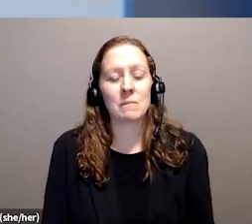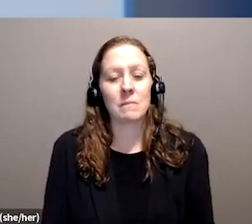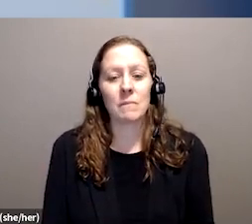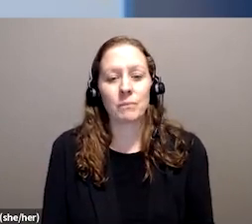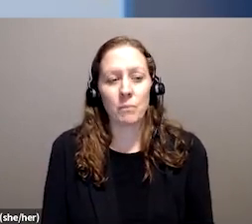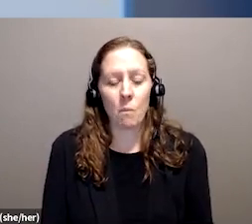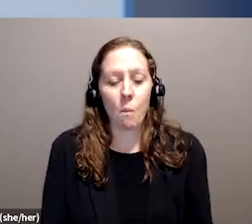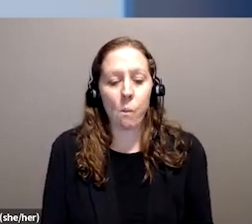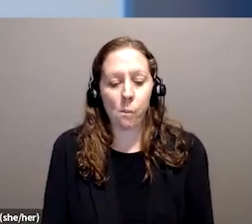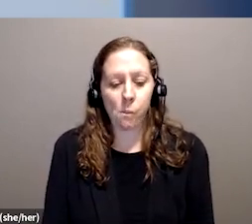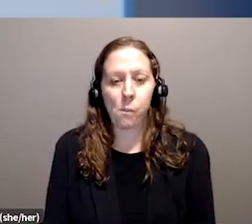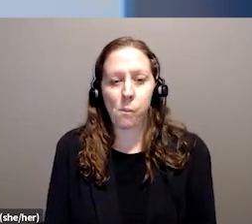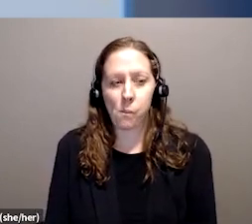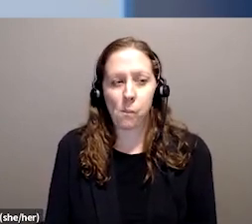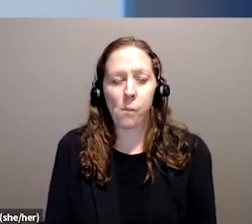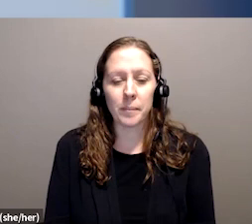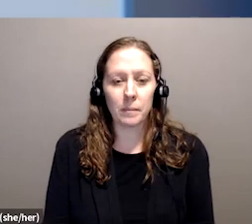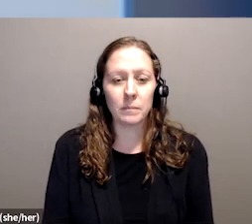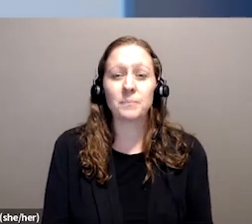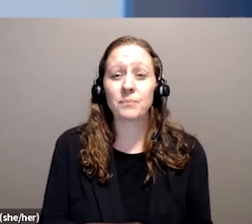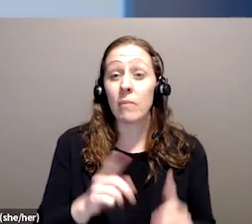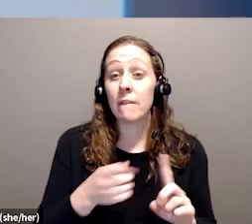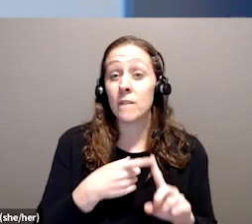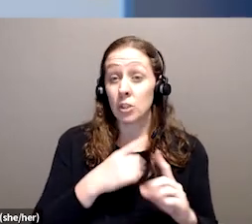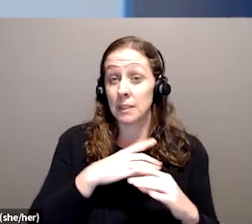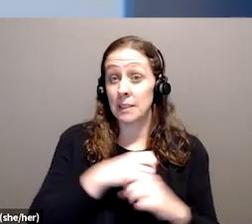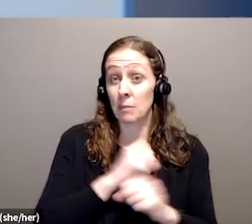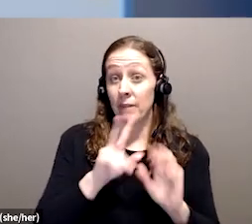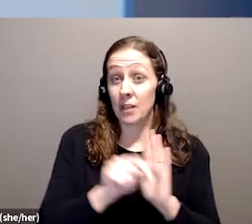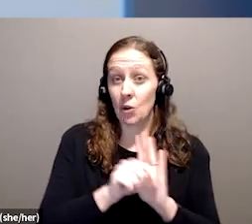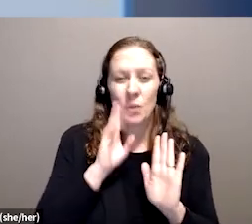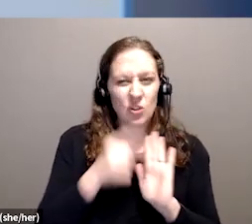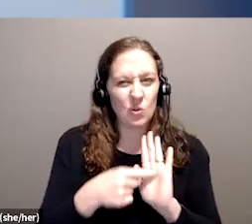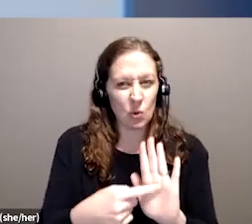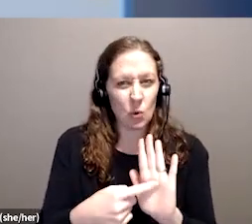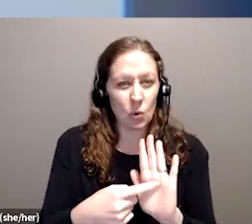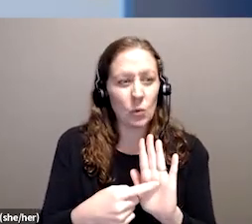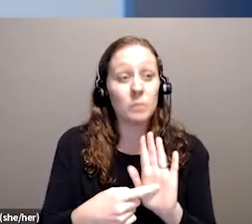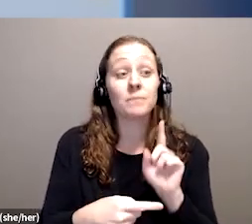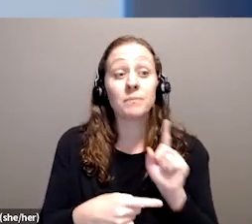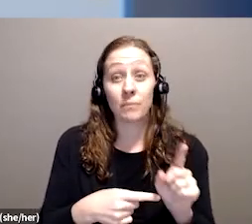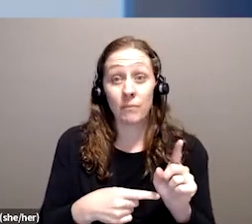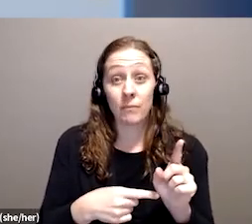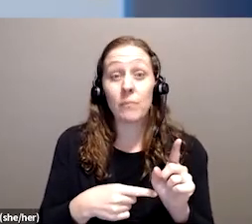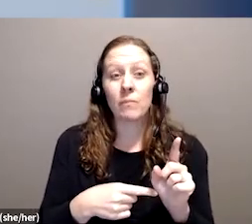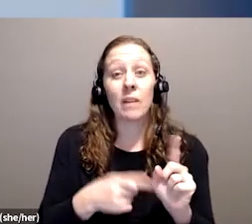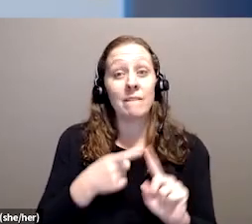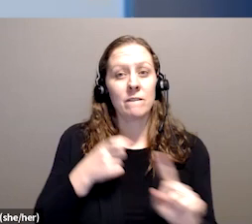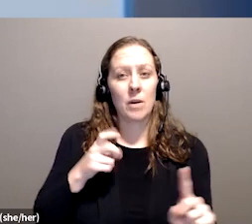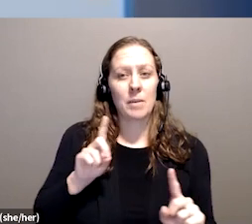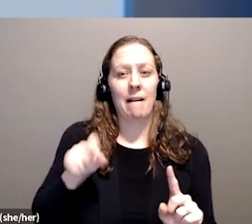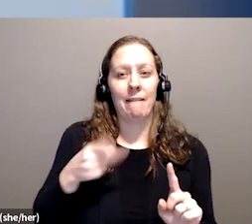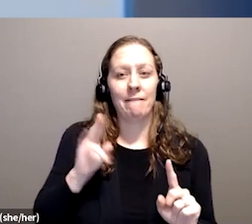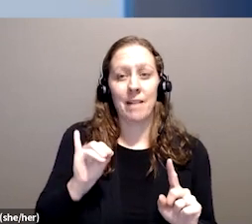So in the first summary video that we're going to show you that emerges based on the Delphi survey, we're